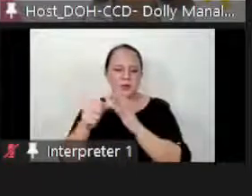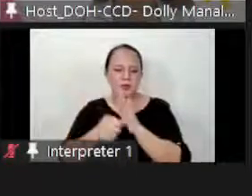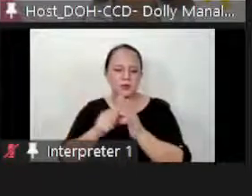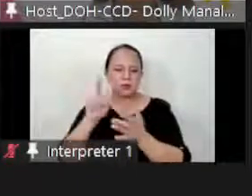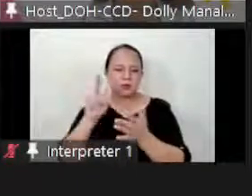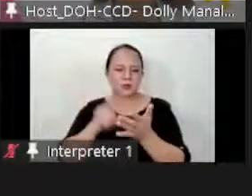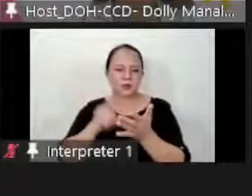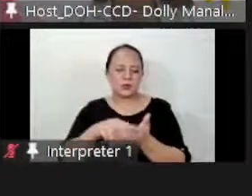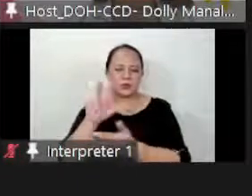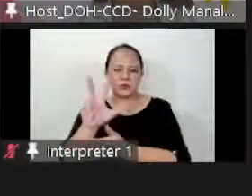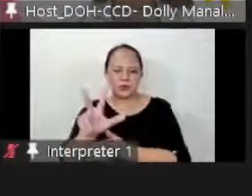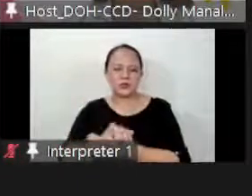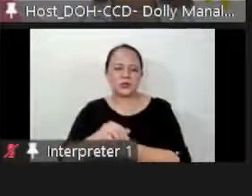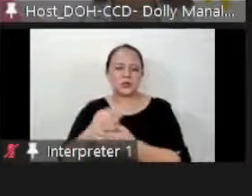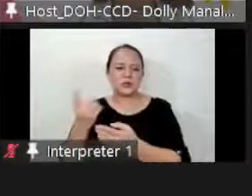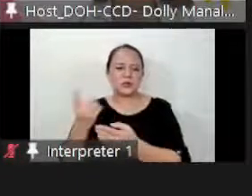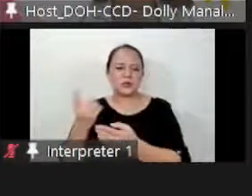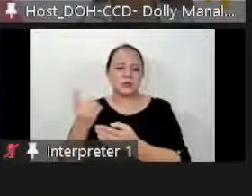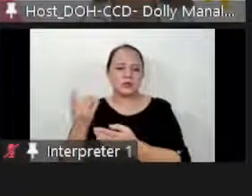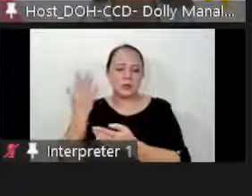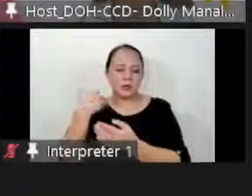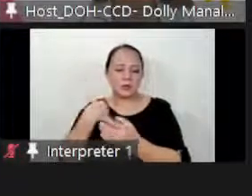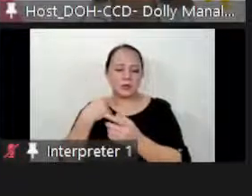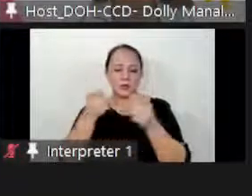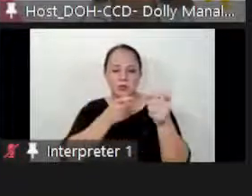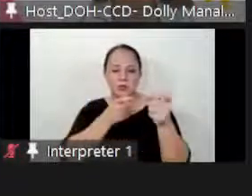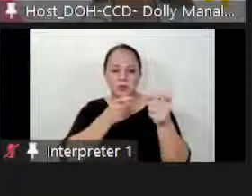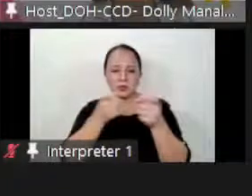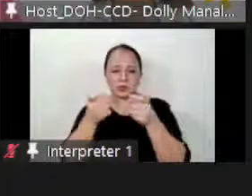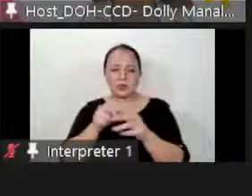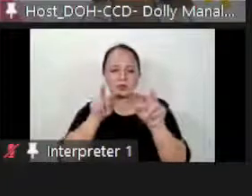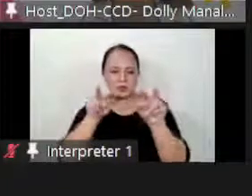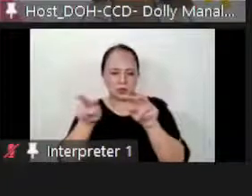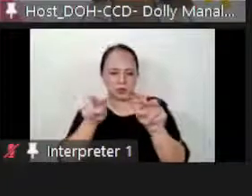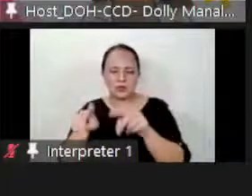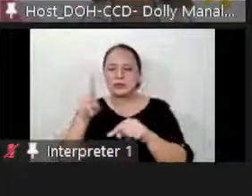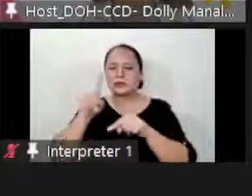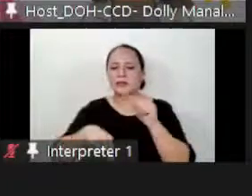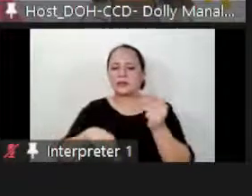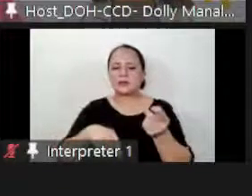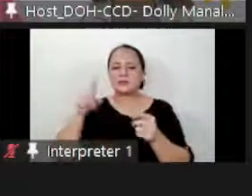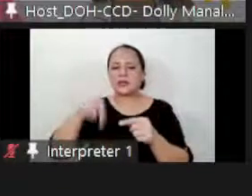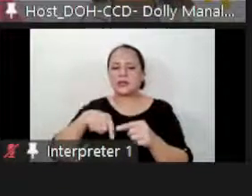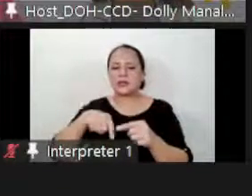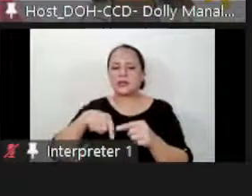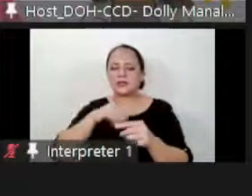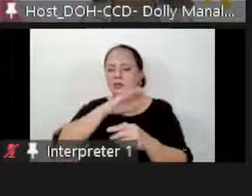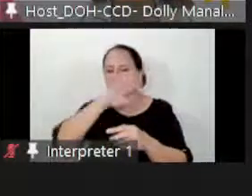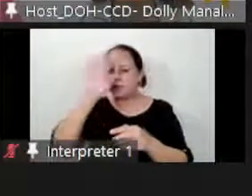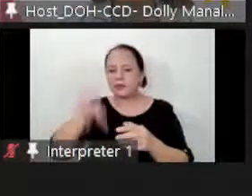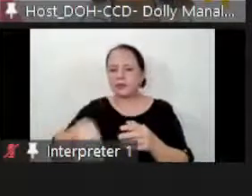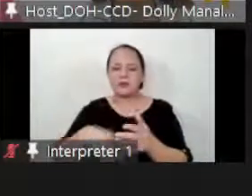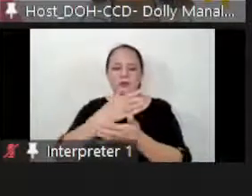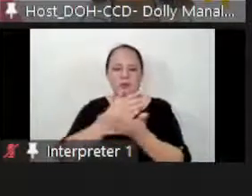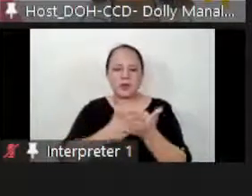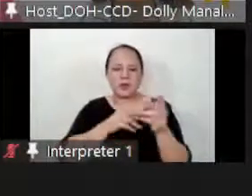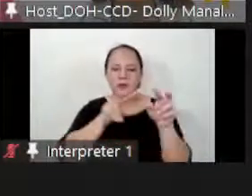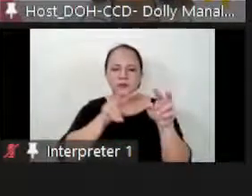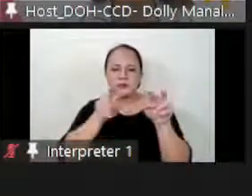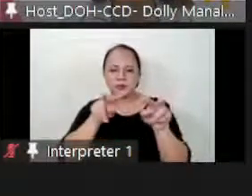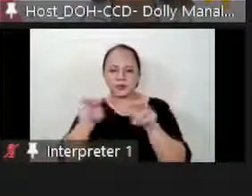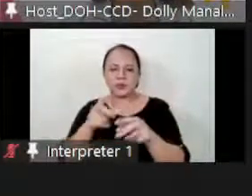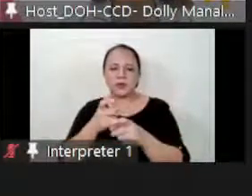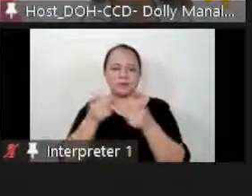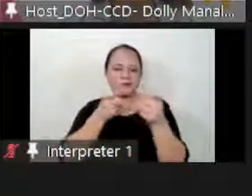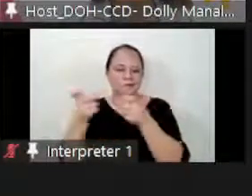2003, since that which is being regulated and monitored cannot and should never be part of the monitoring and regulating